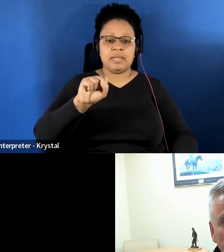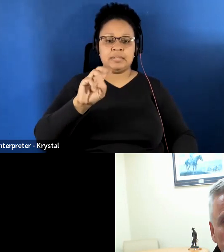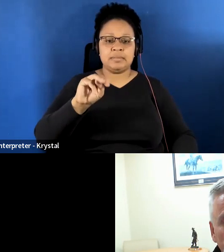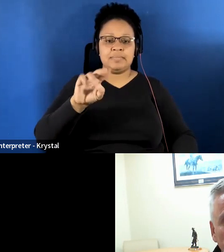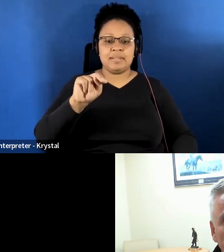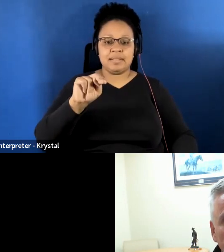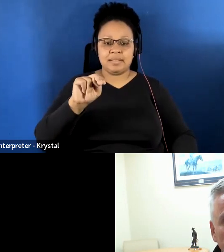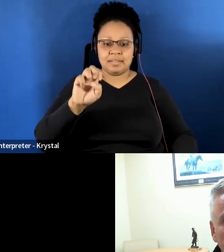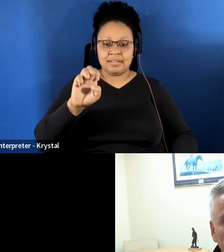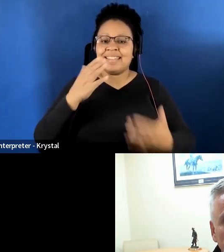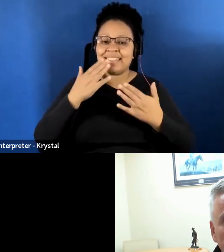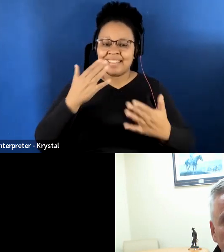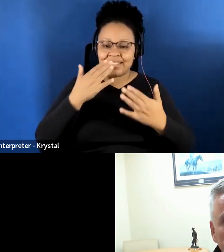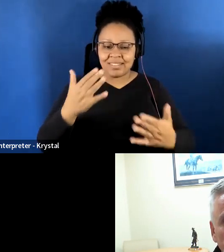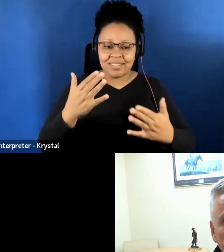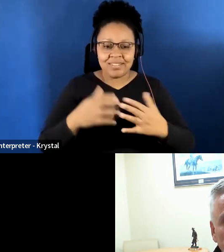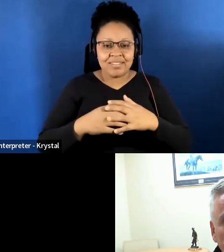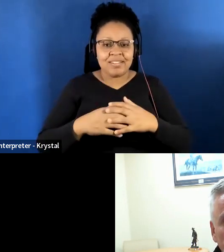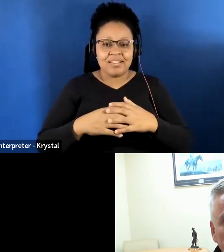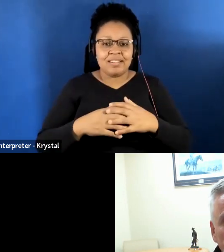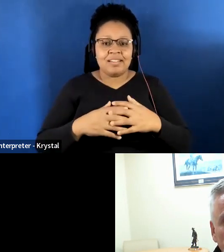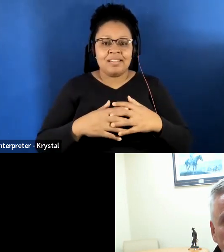Jasmine, thank you.